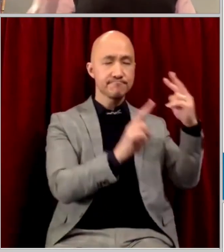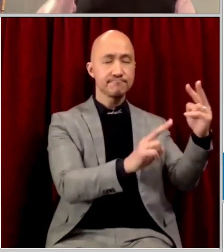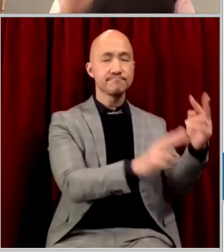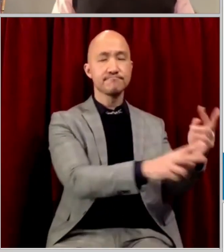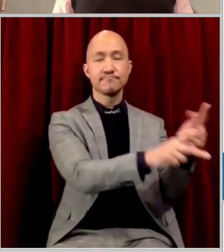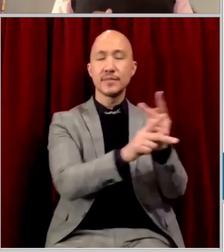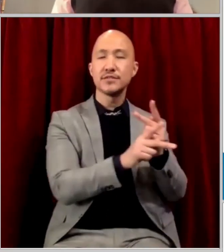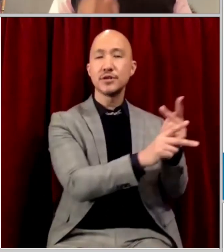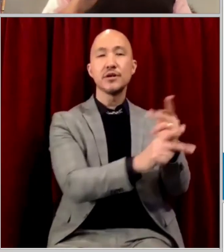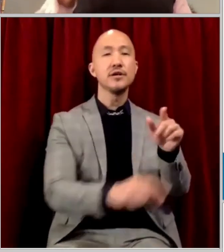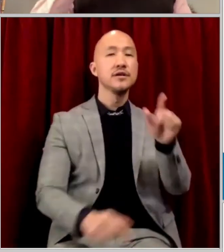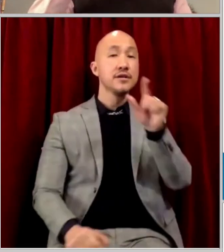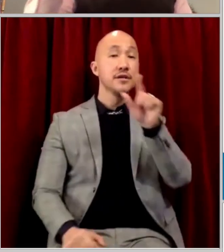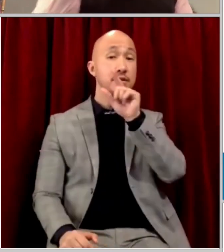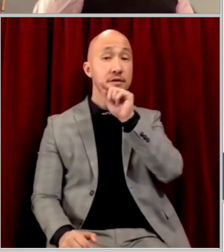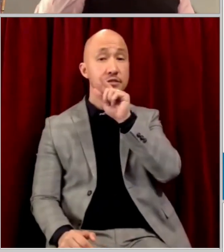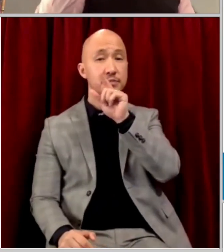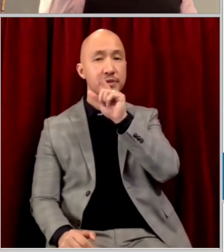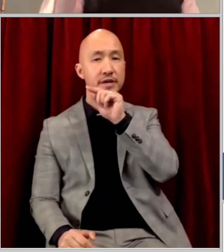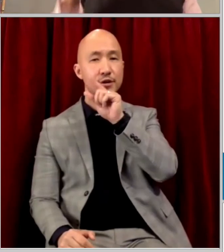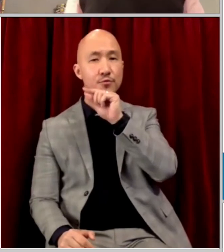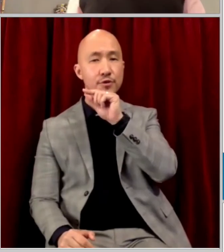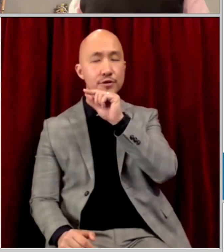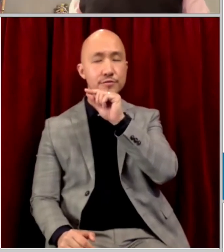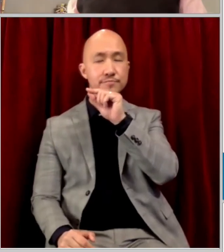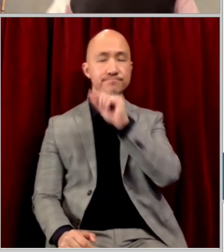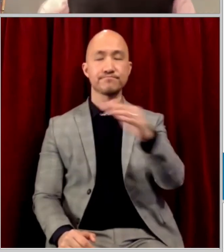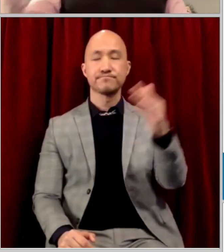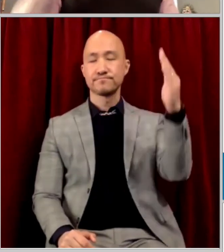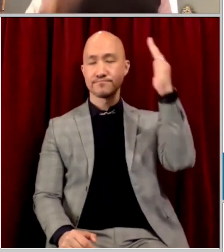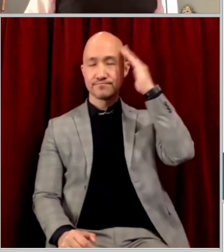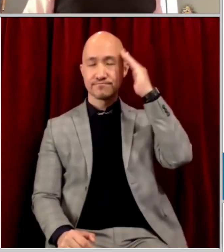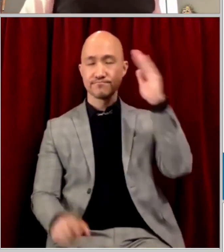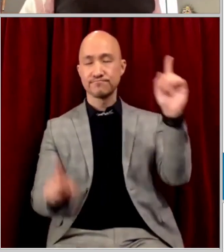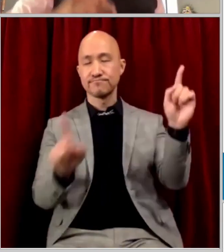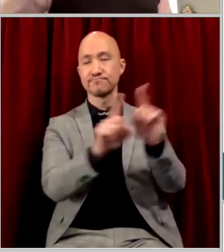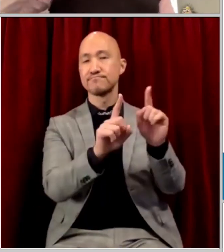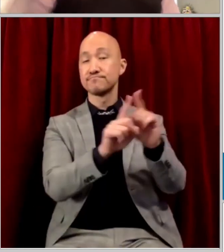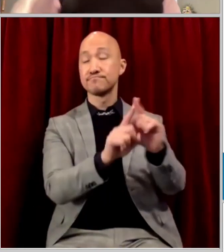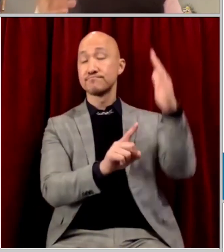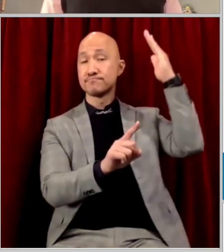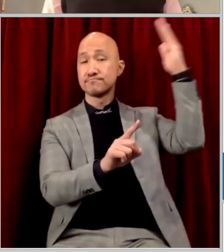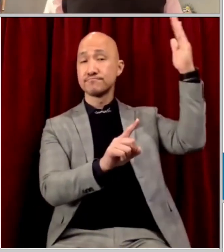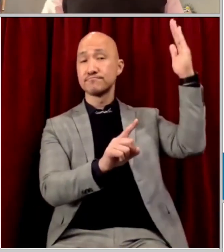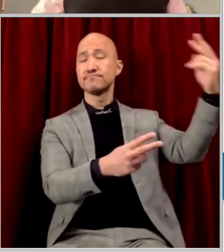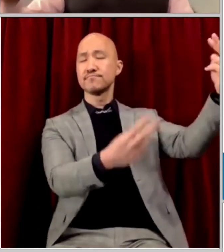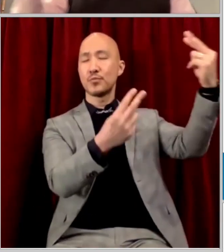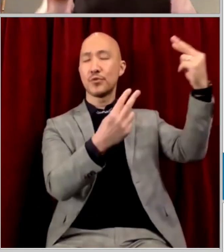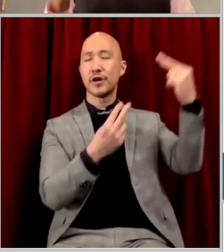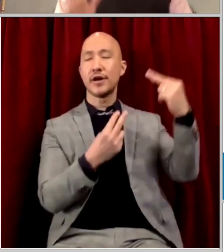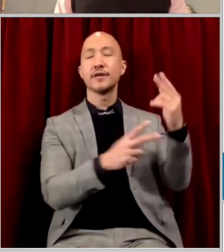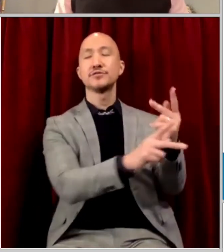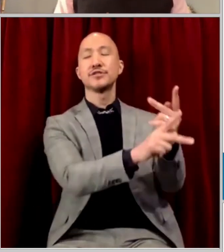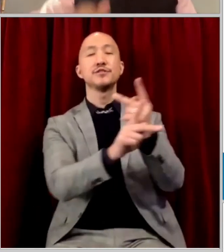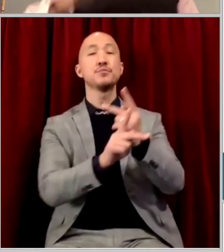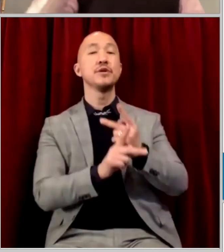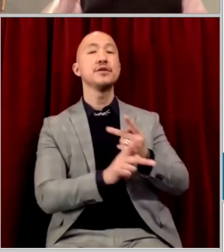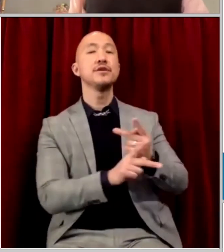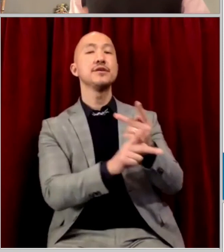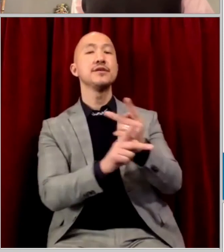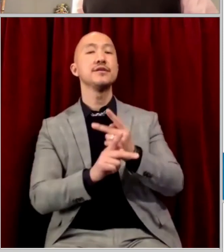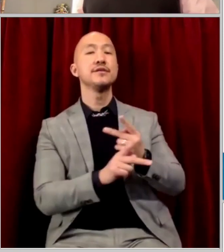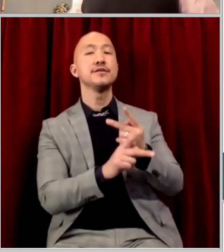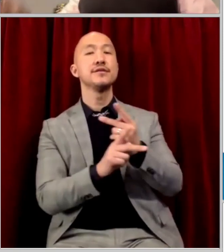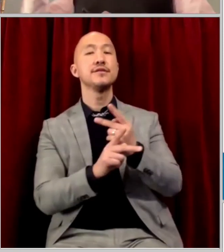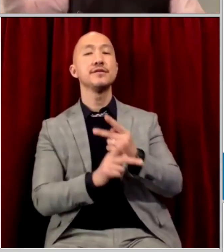His eye is on the sparrow, and I know he watches me.